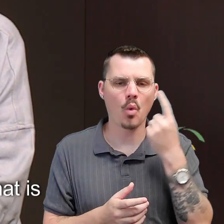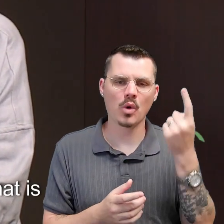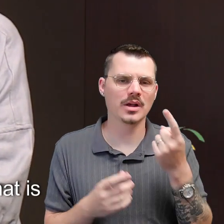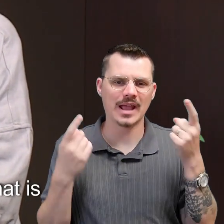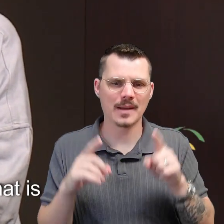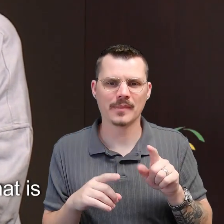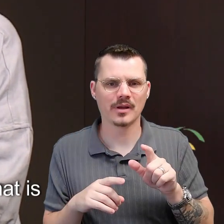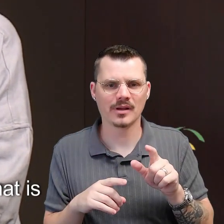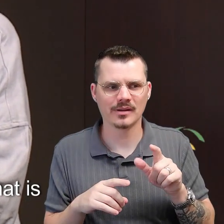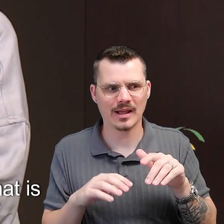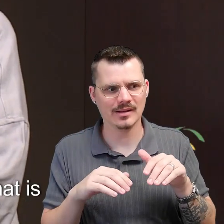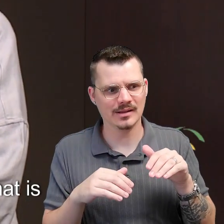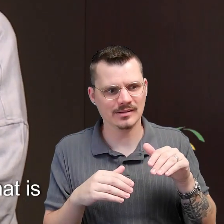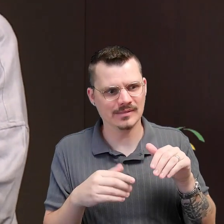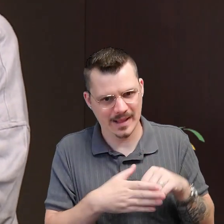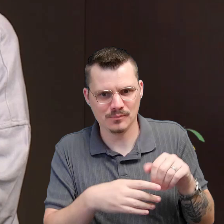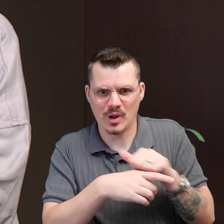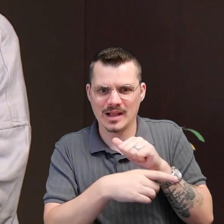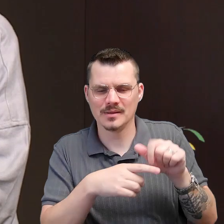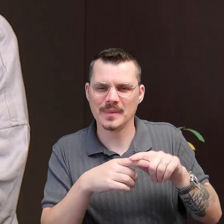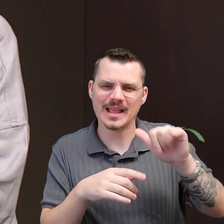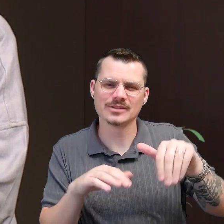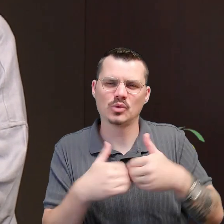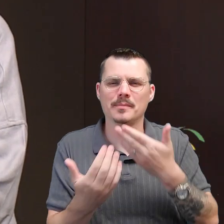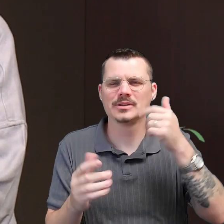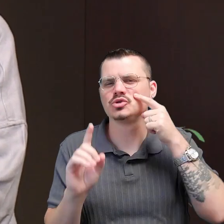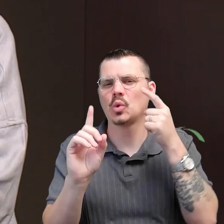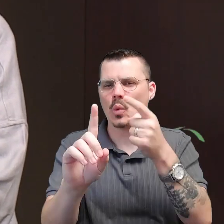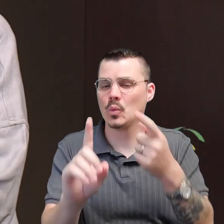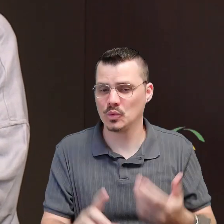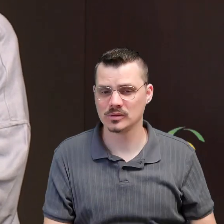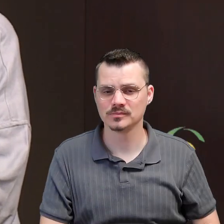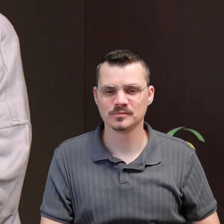happens sometimes in practice, but that is the best practice goal.